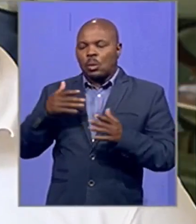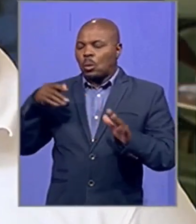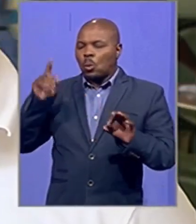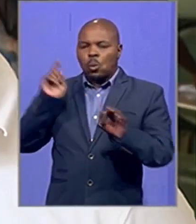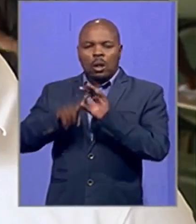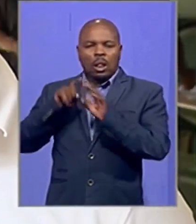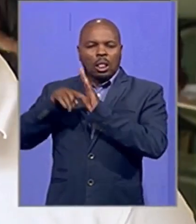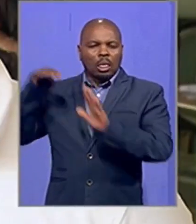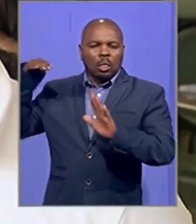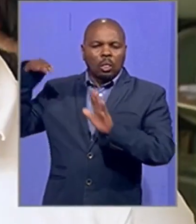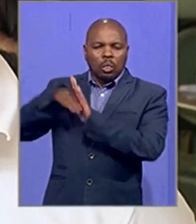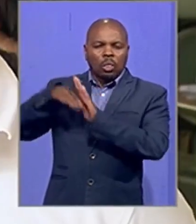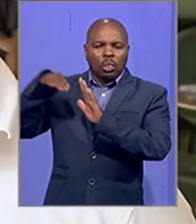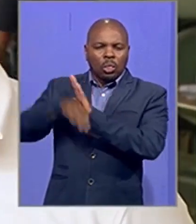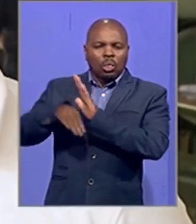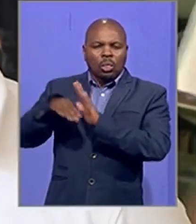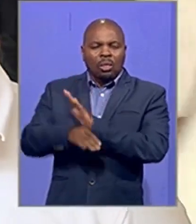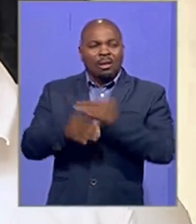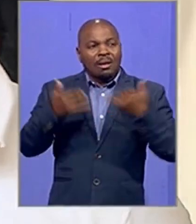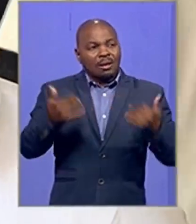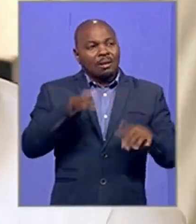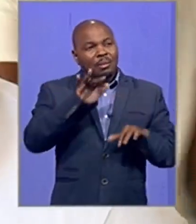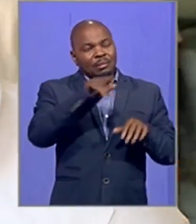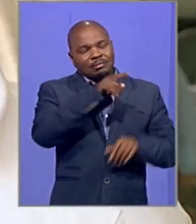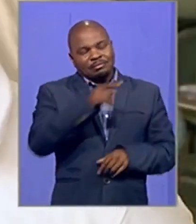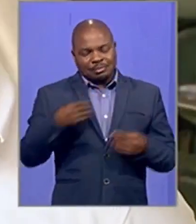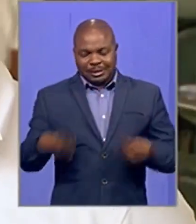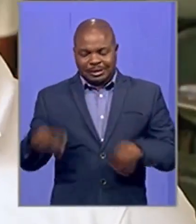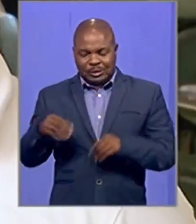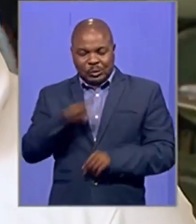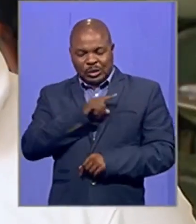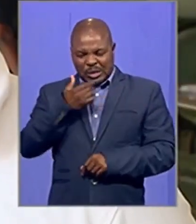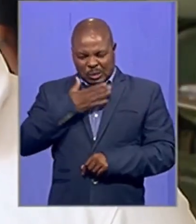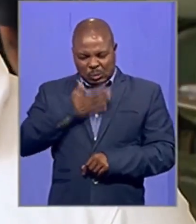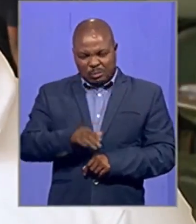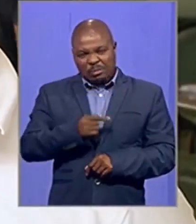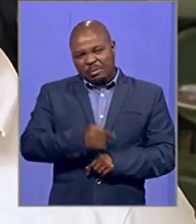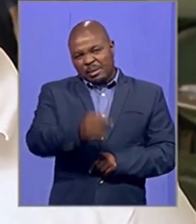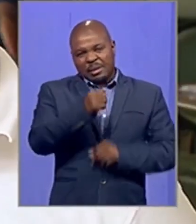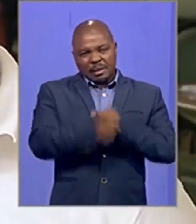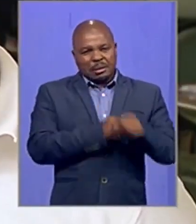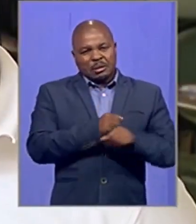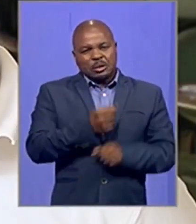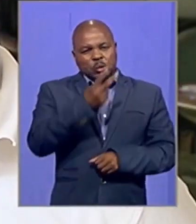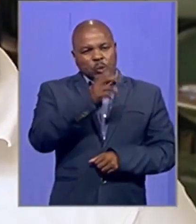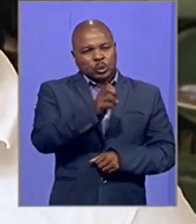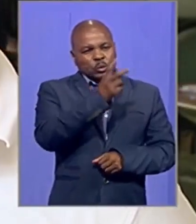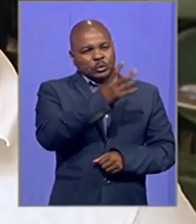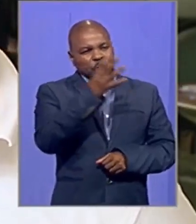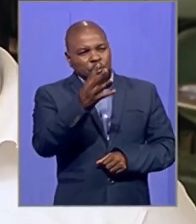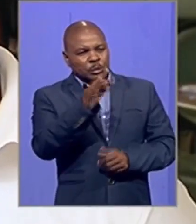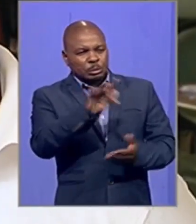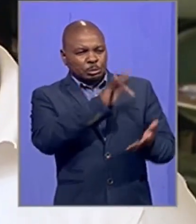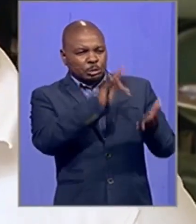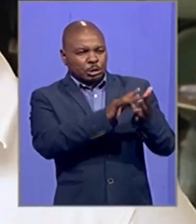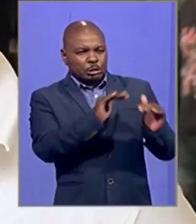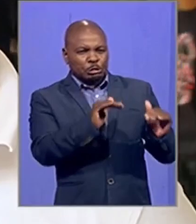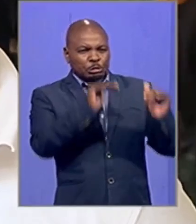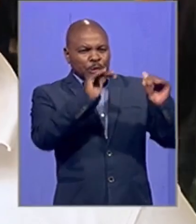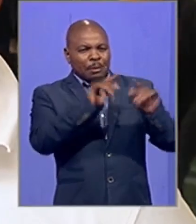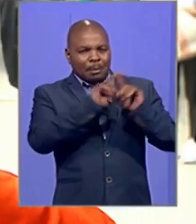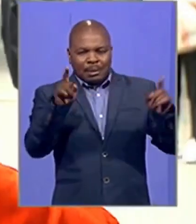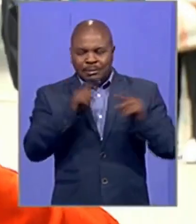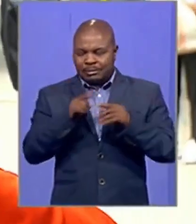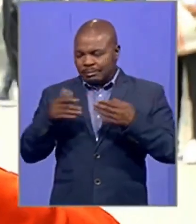and people are just busy trying to make sure that come 2024, they have positioned themselves very nicely at our